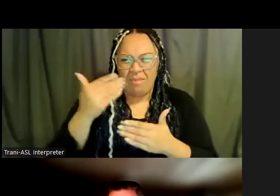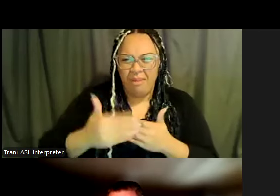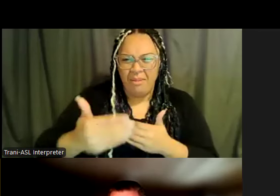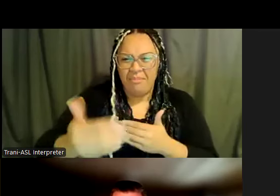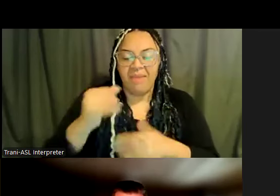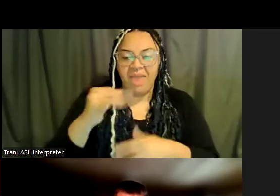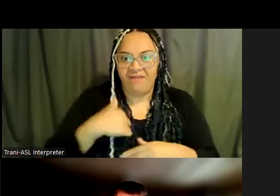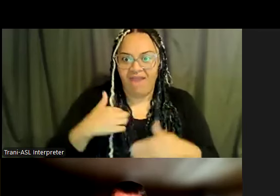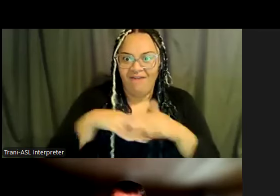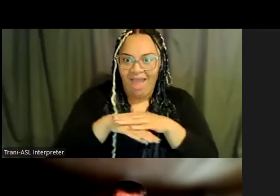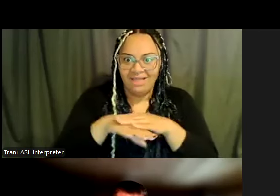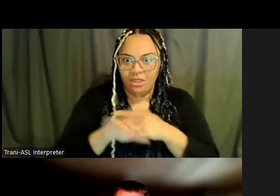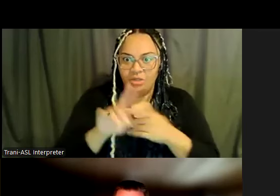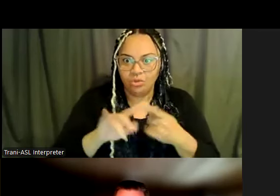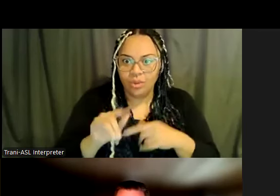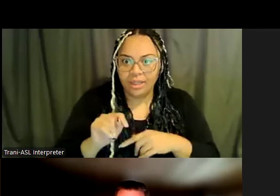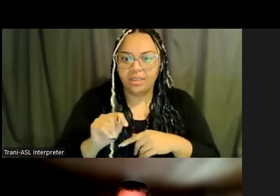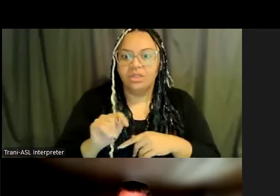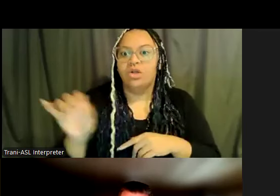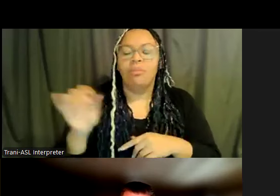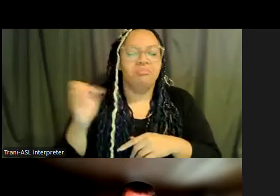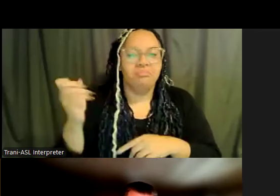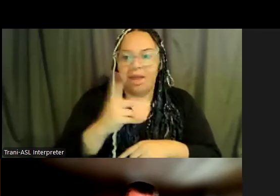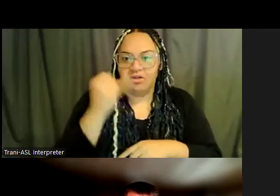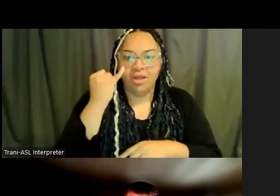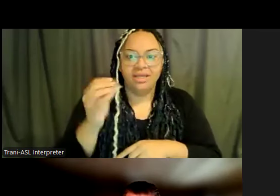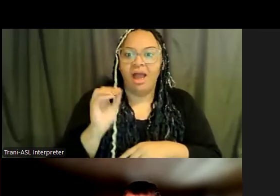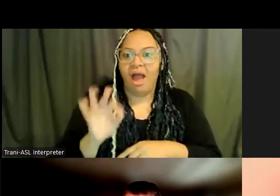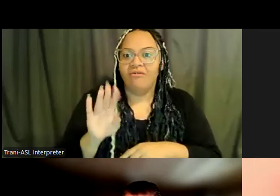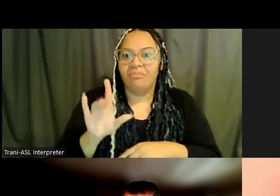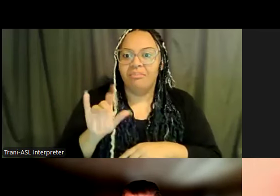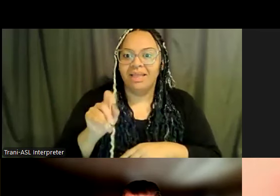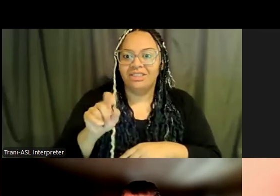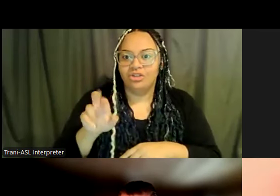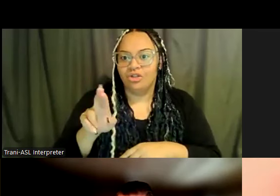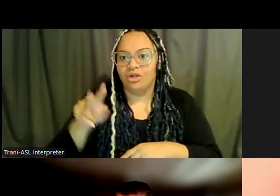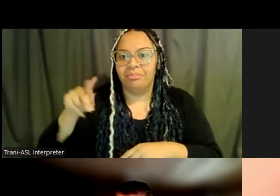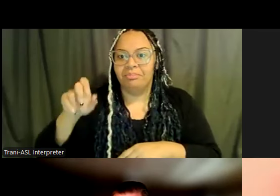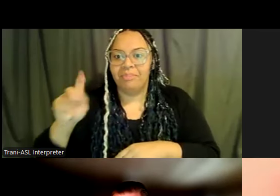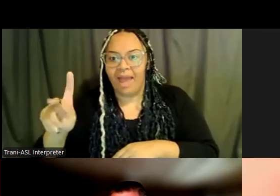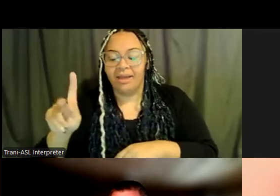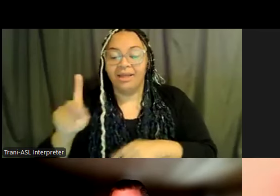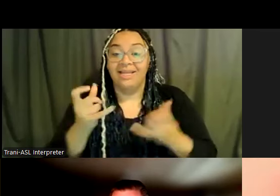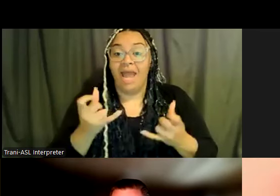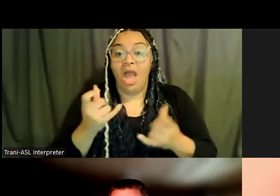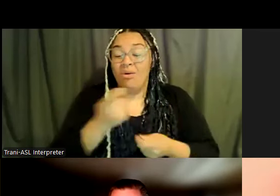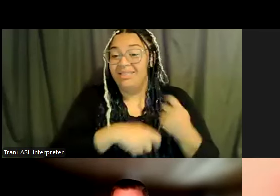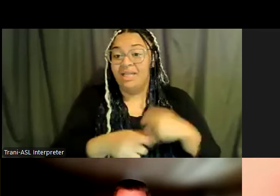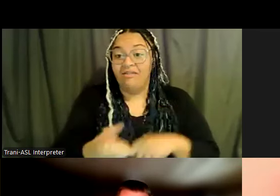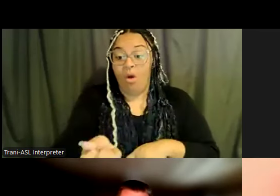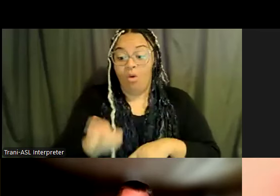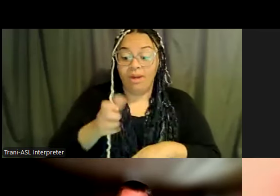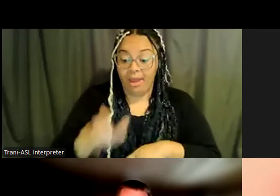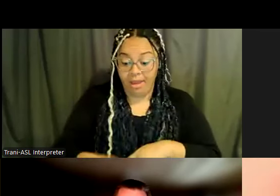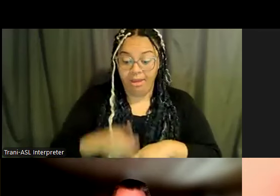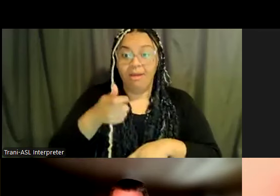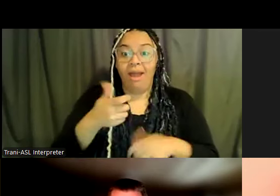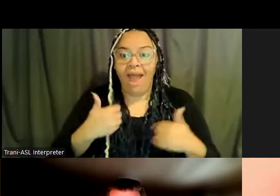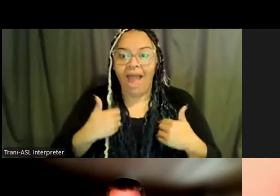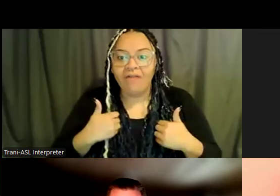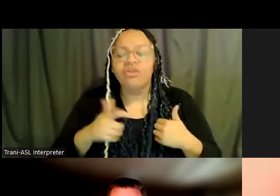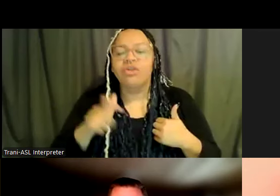things? Well, going back to that idea of the blister pack. Well, now instead of opening your drawer, pulling out a firearm, you have to go to your